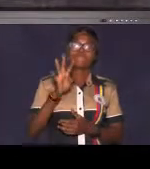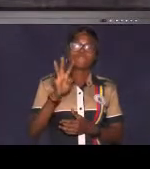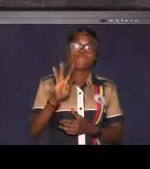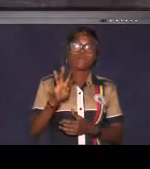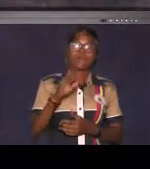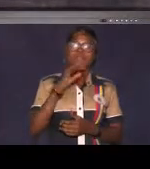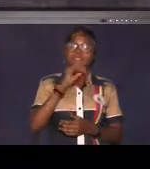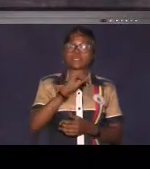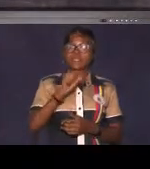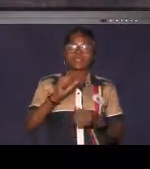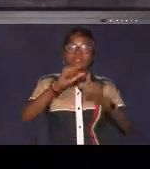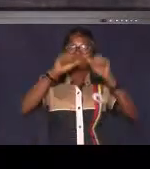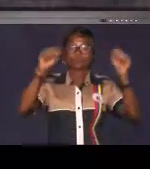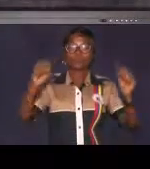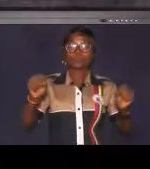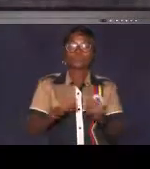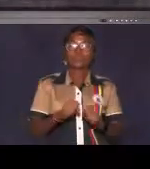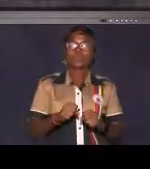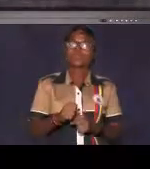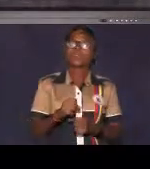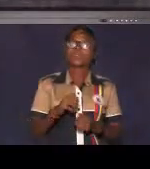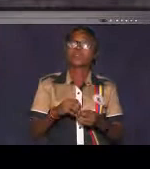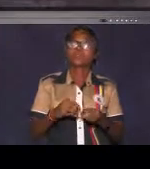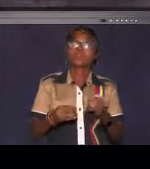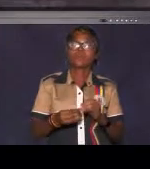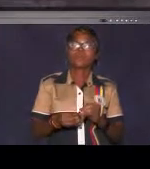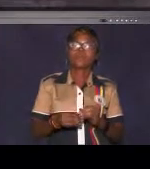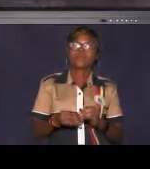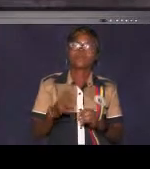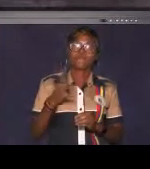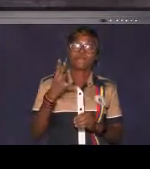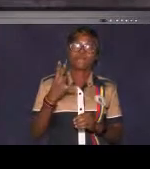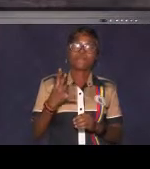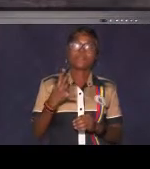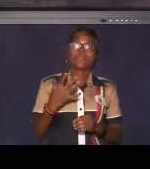so 4 is a square number. 4 things can be arranged